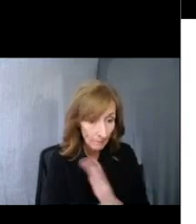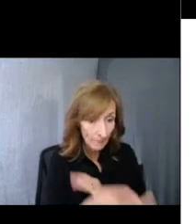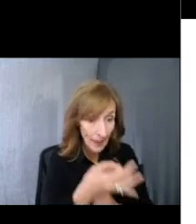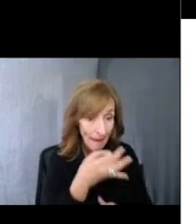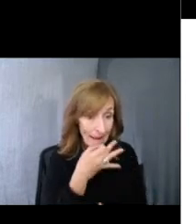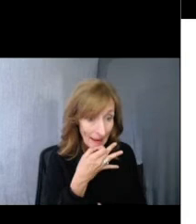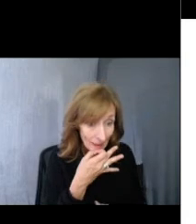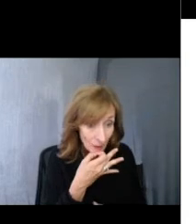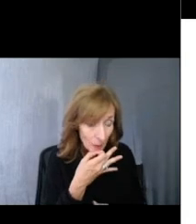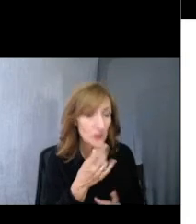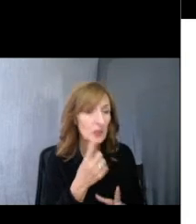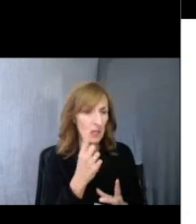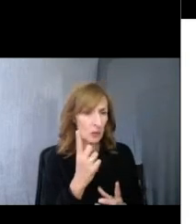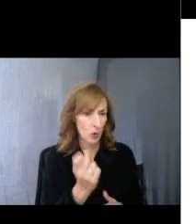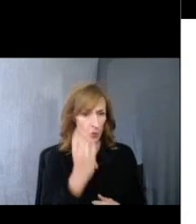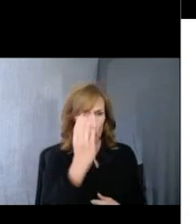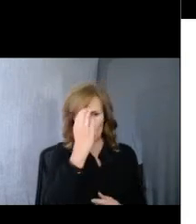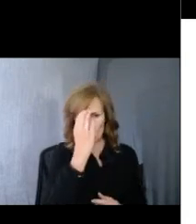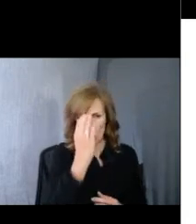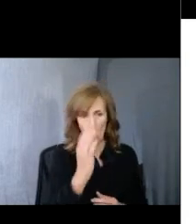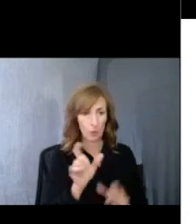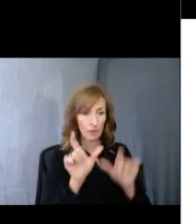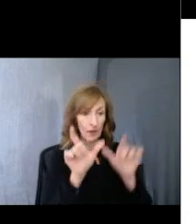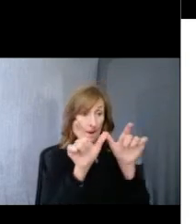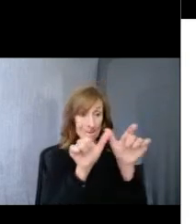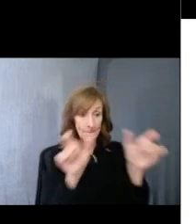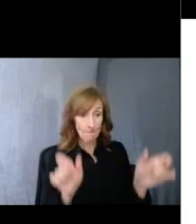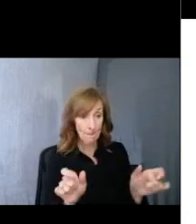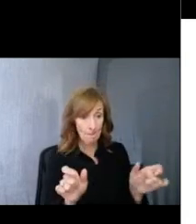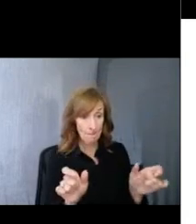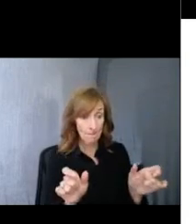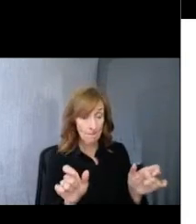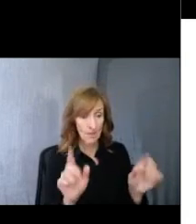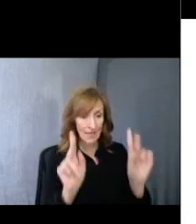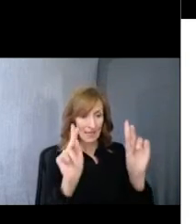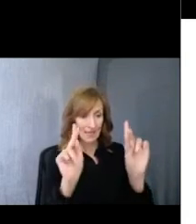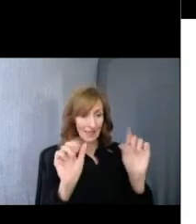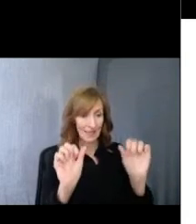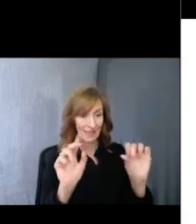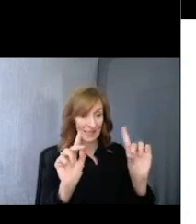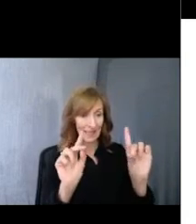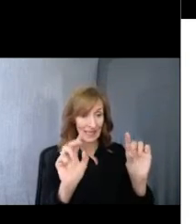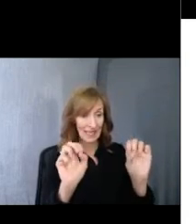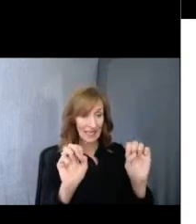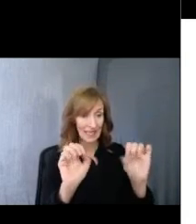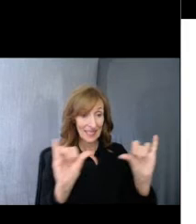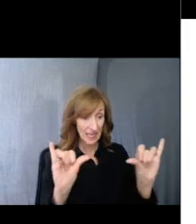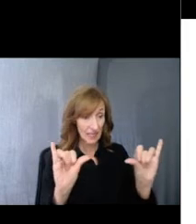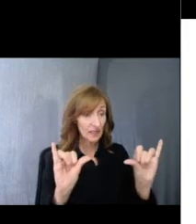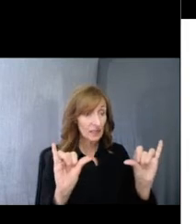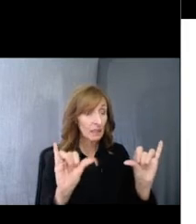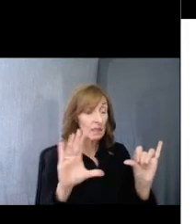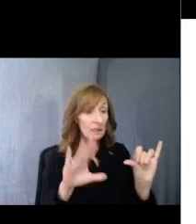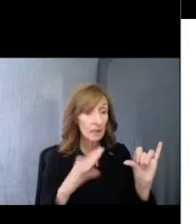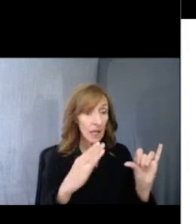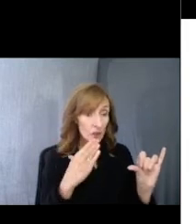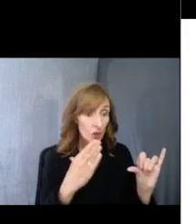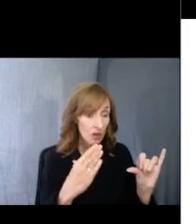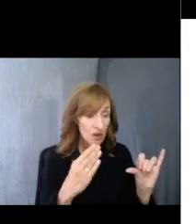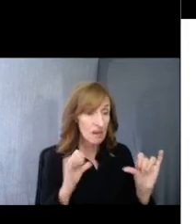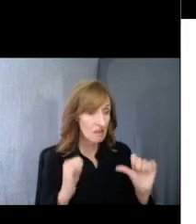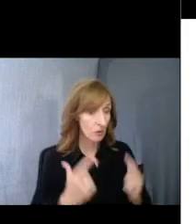kidneys, and that's good for us because we know that we can actually live on one kidney if that kidney is fully